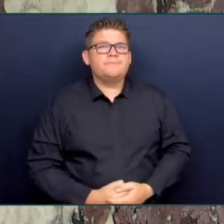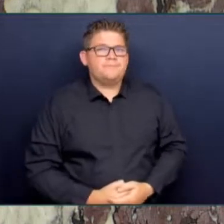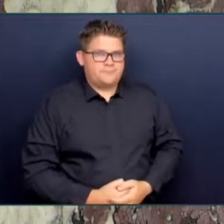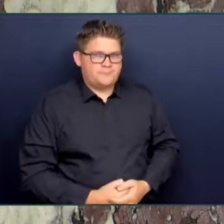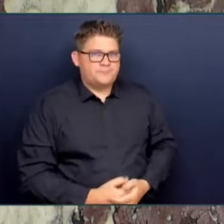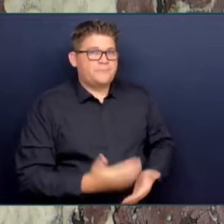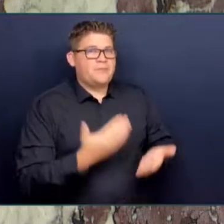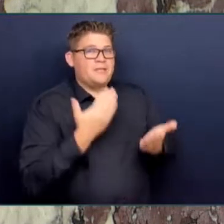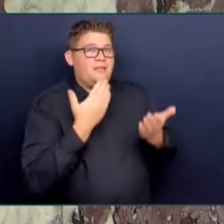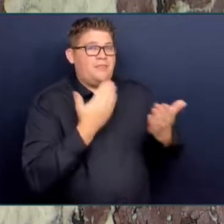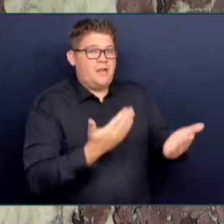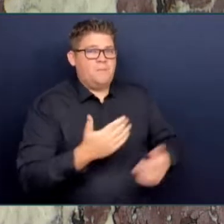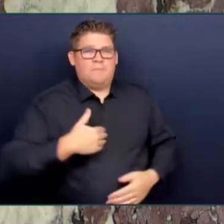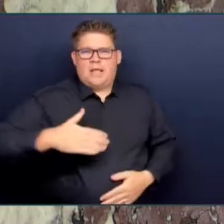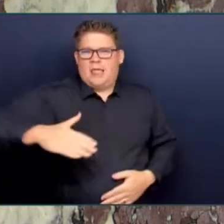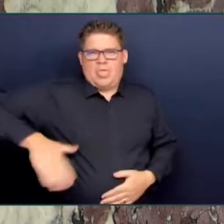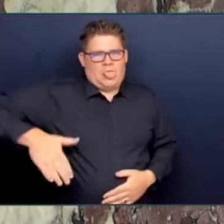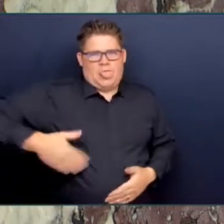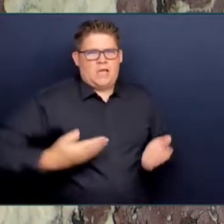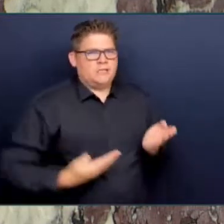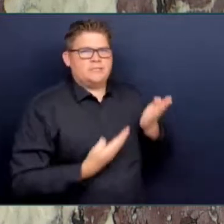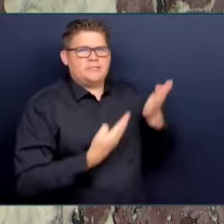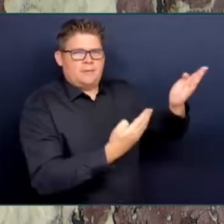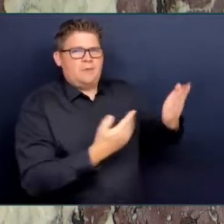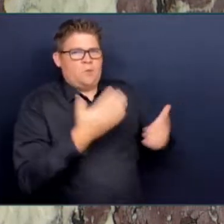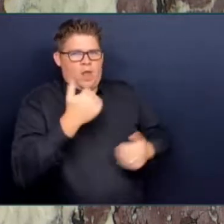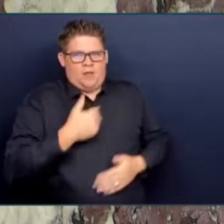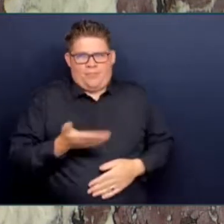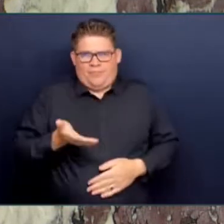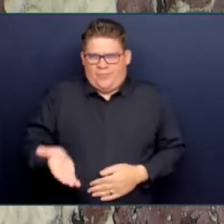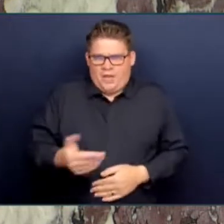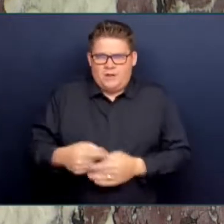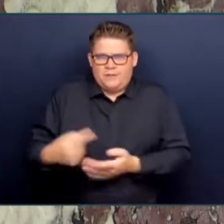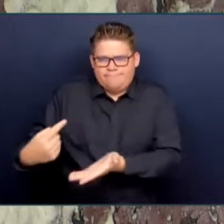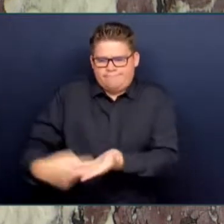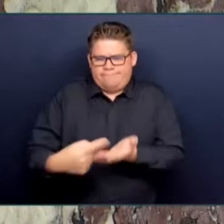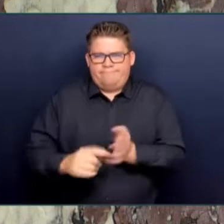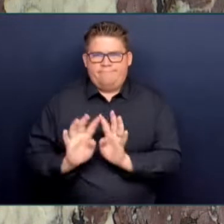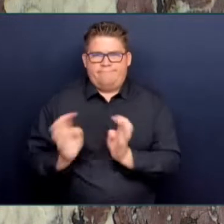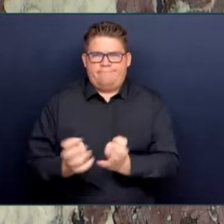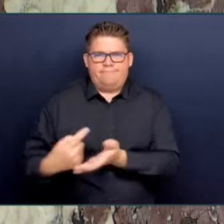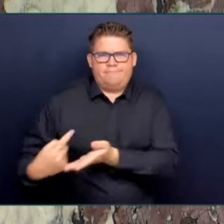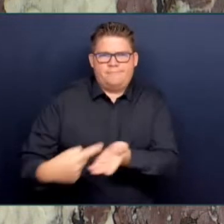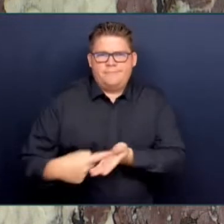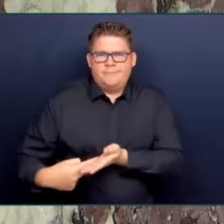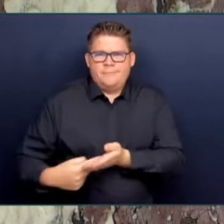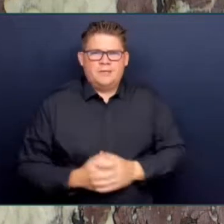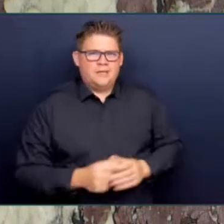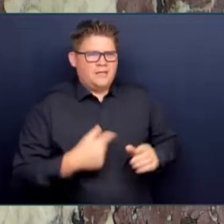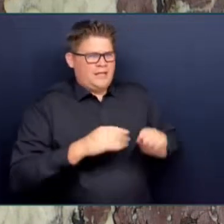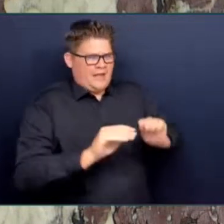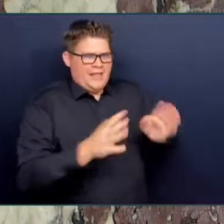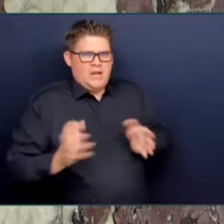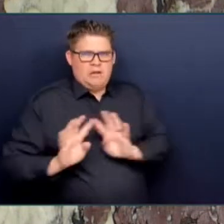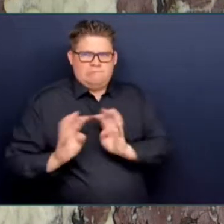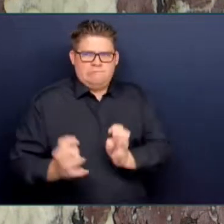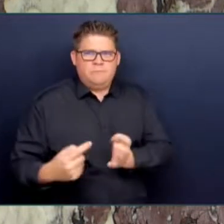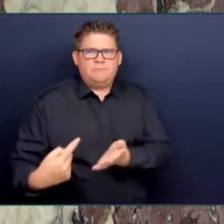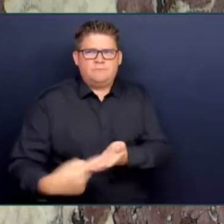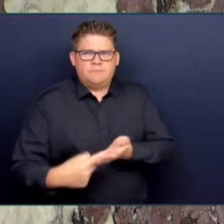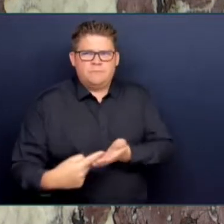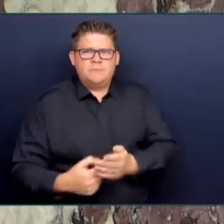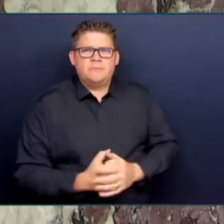because I was in the room when the discussion was happening. It was very clear that the reduction was on emissions